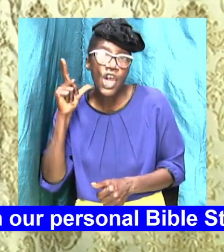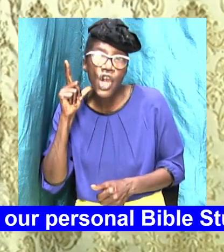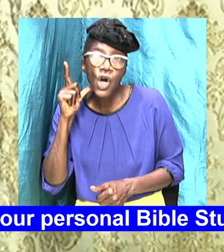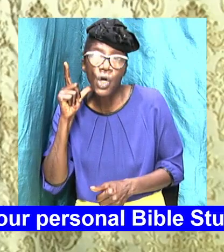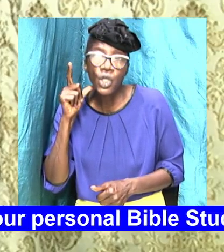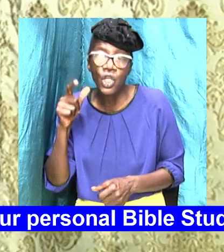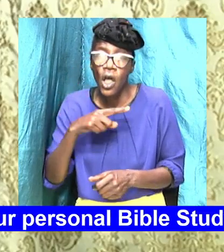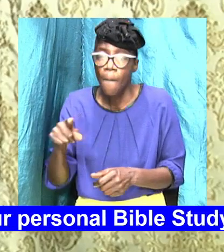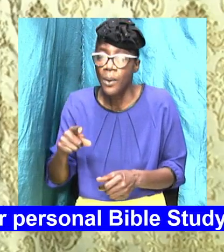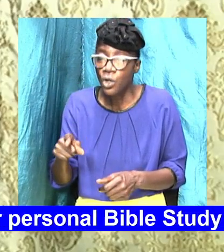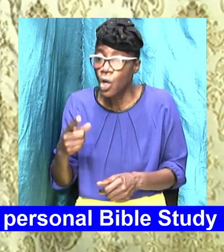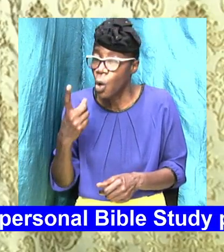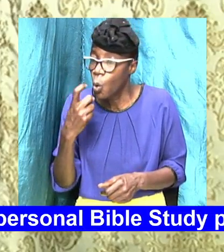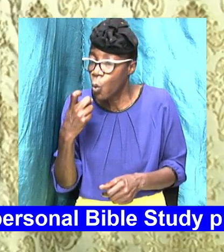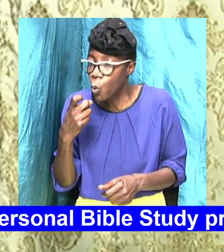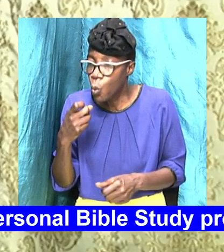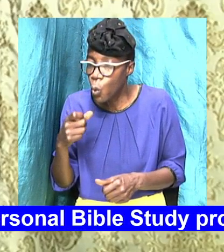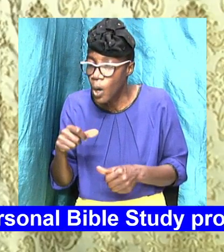that abideth,